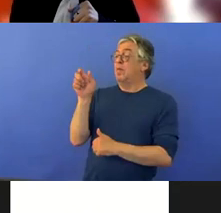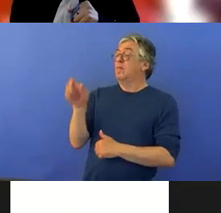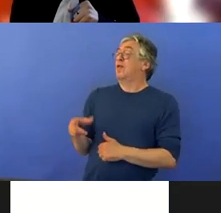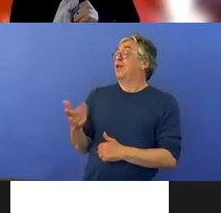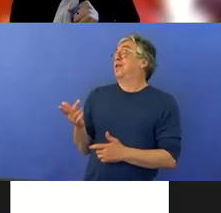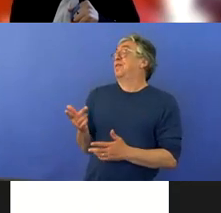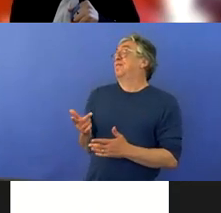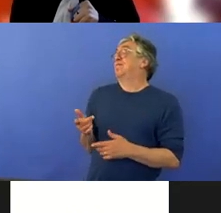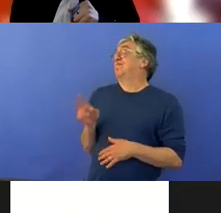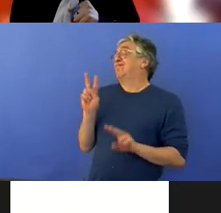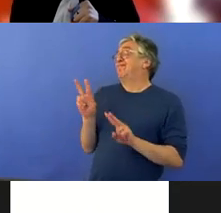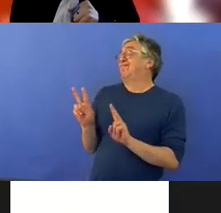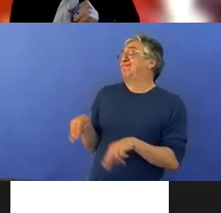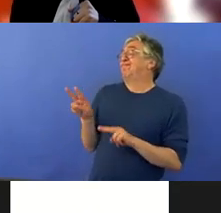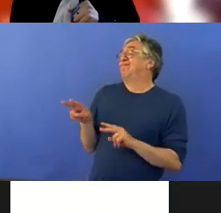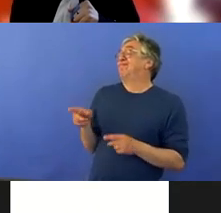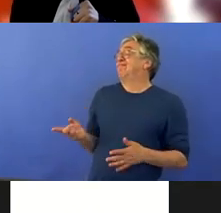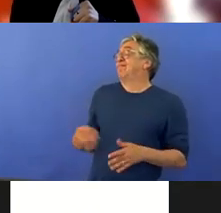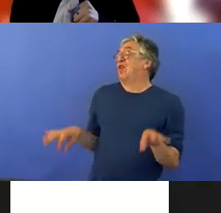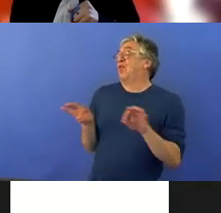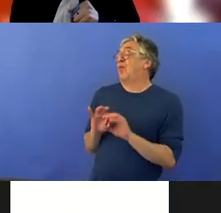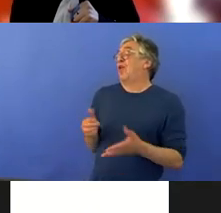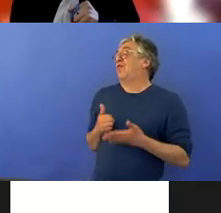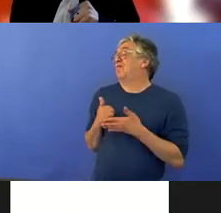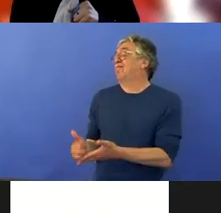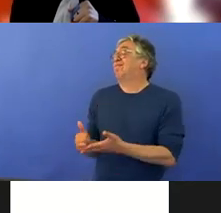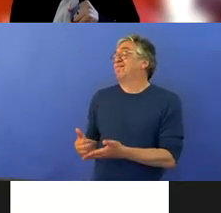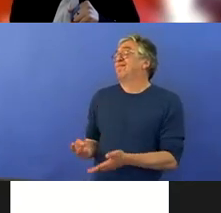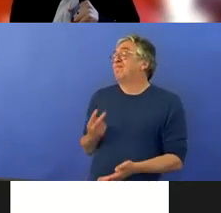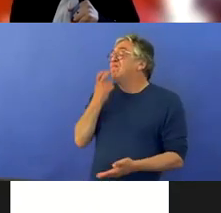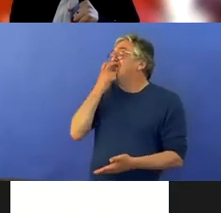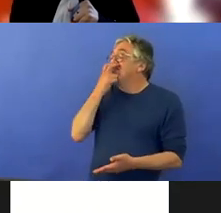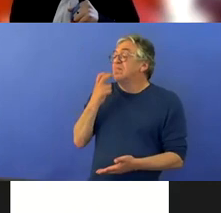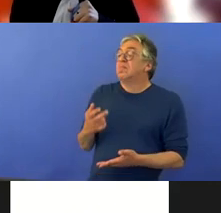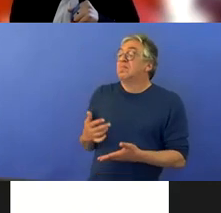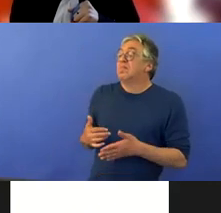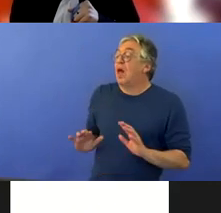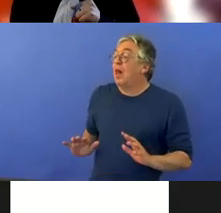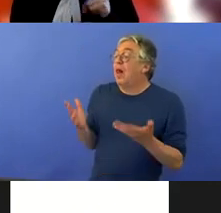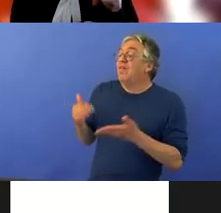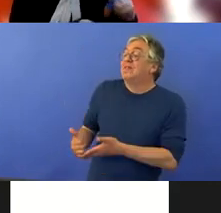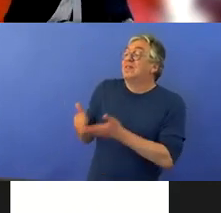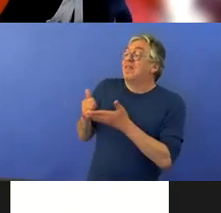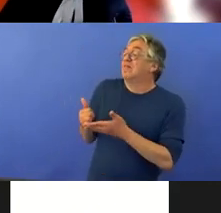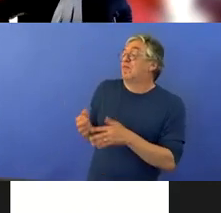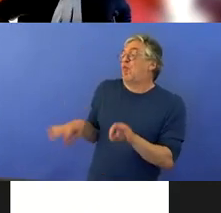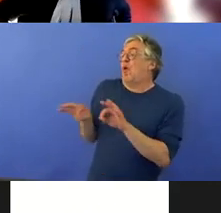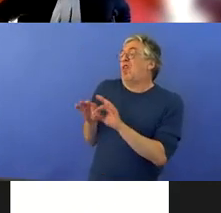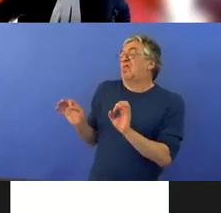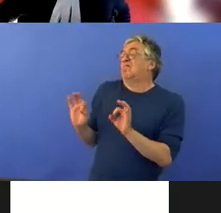considered not worthy of life-saving treatment. So yes. Wendy?